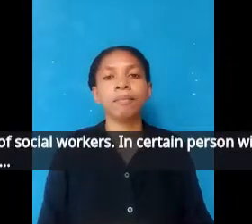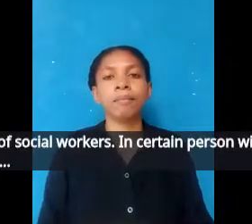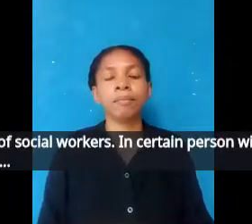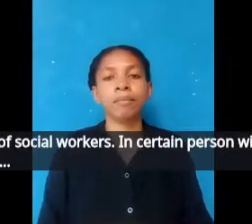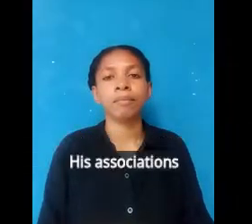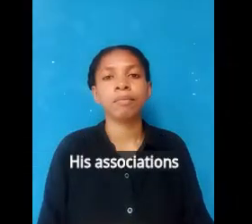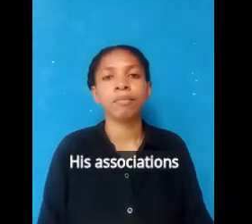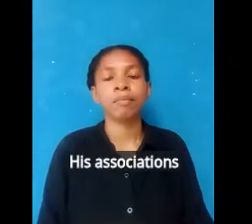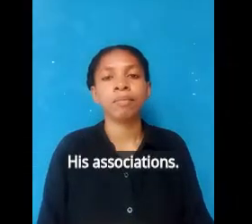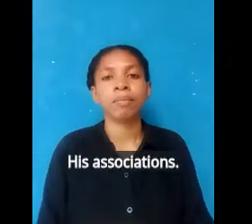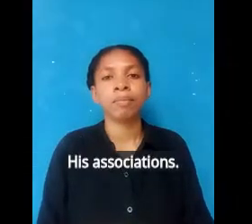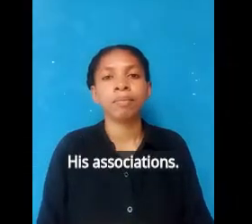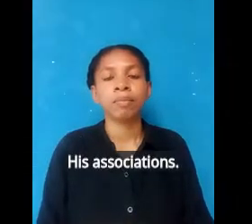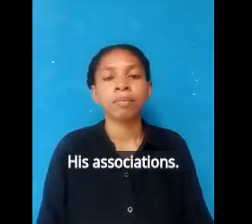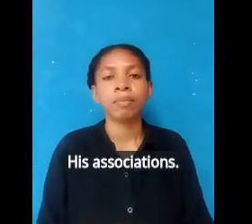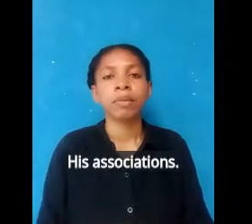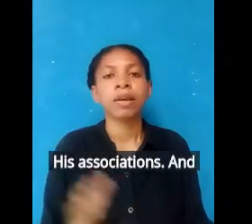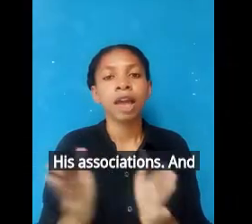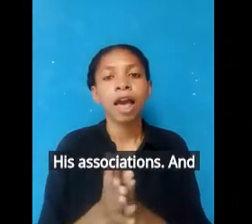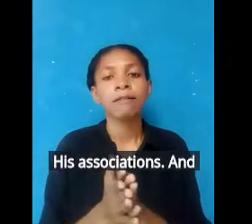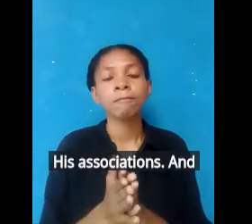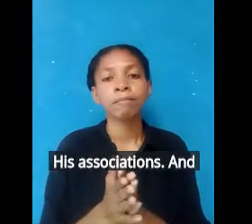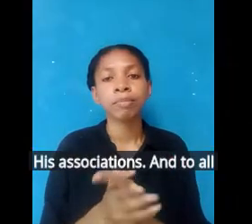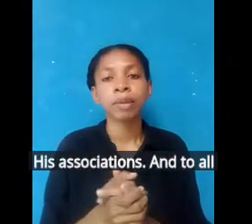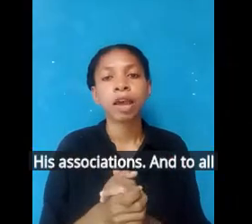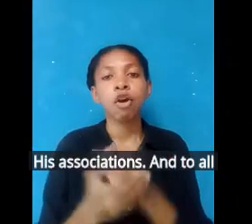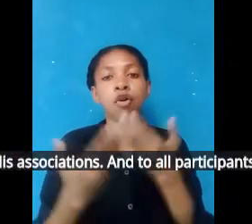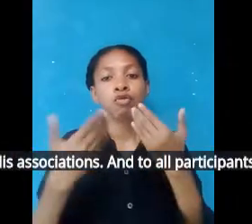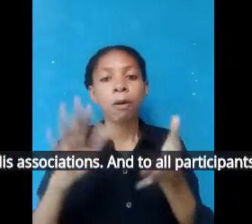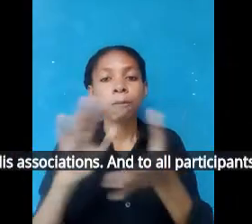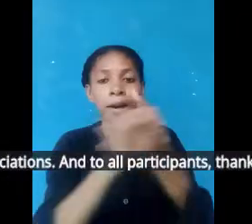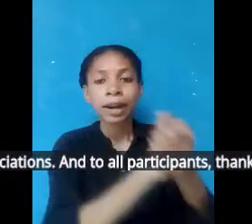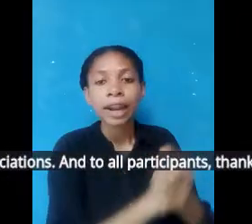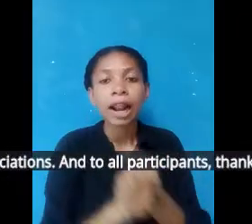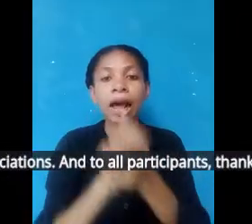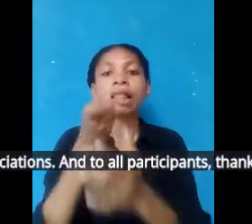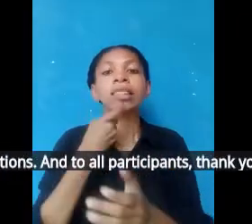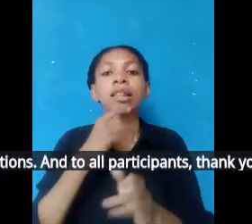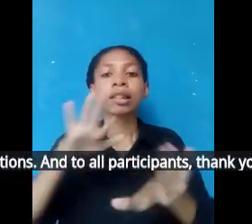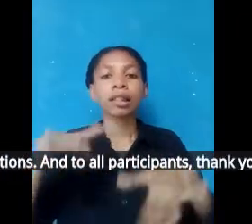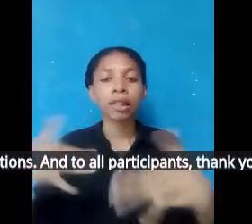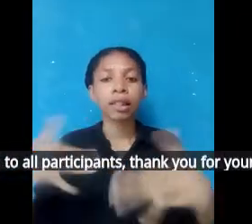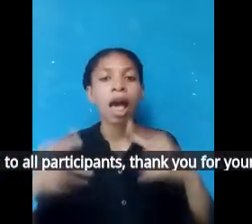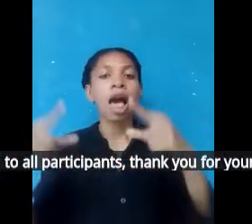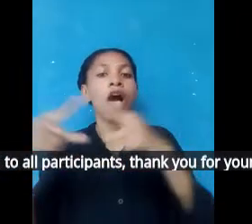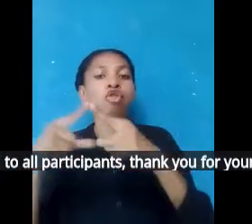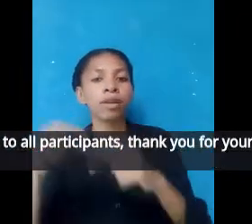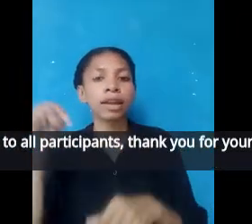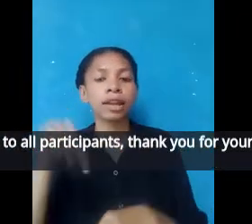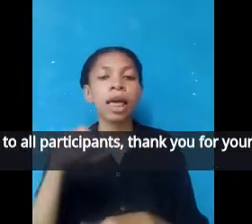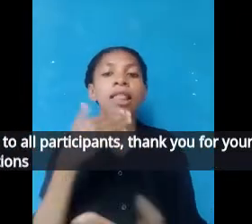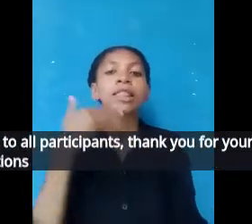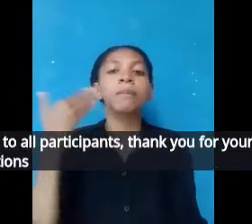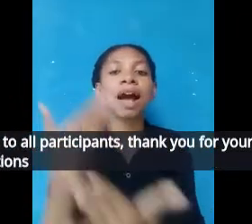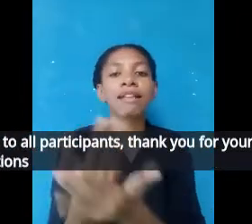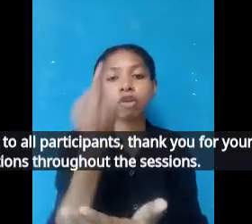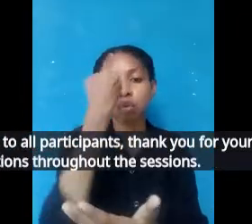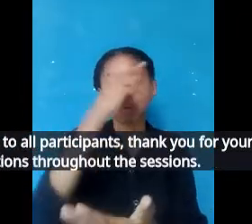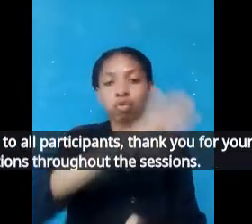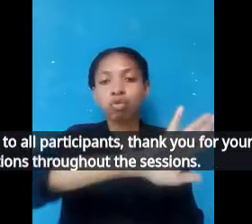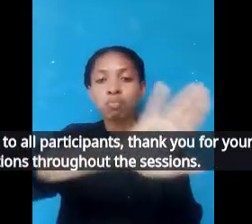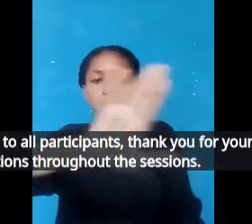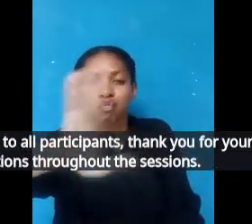associations. And to all participants, thank you for your active engagement and thoughtful questions throughout the sessions.